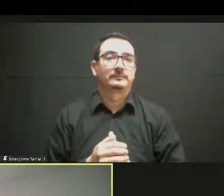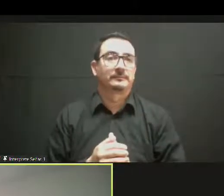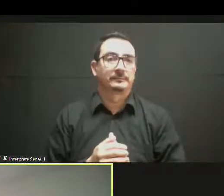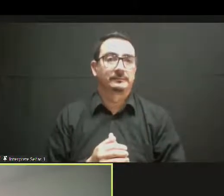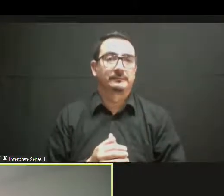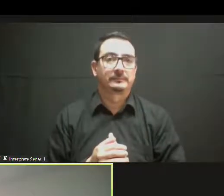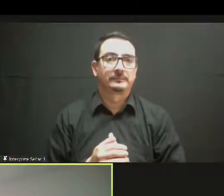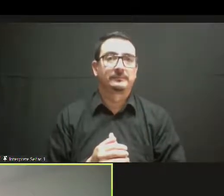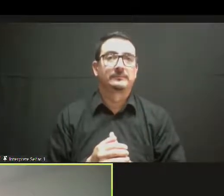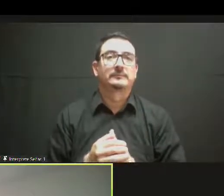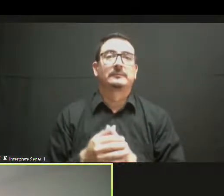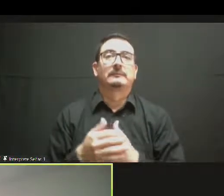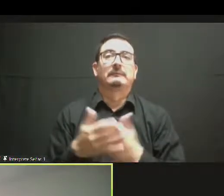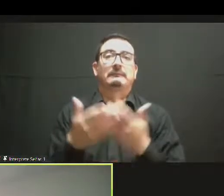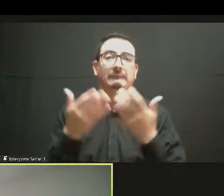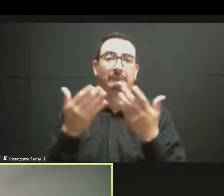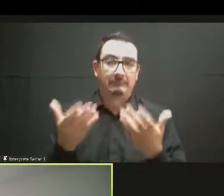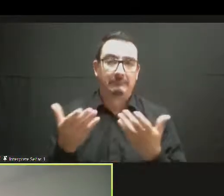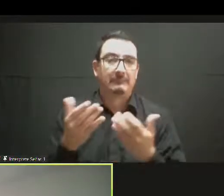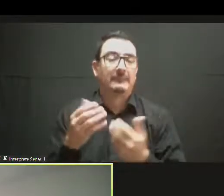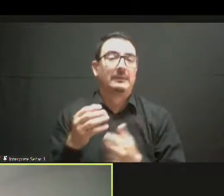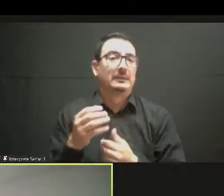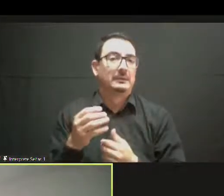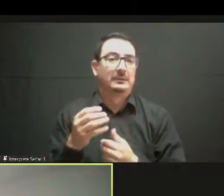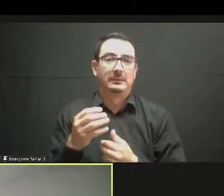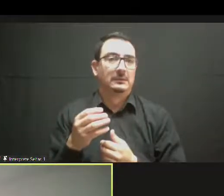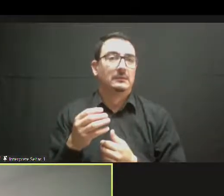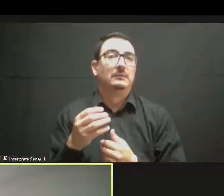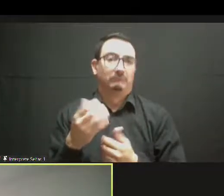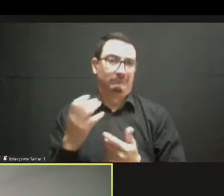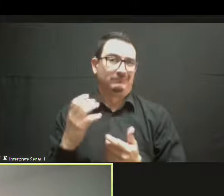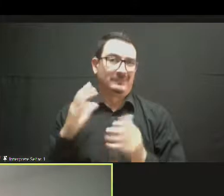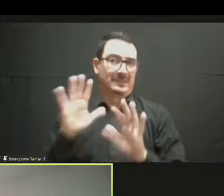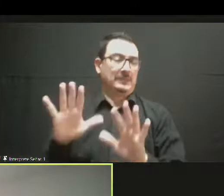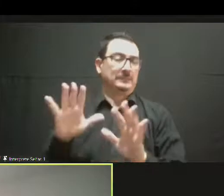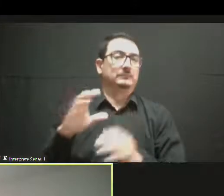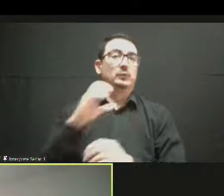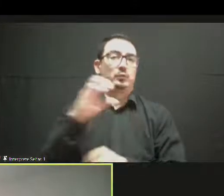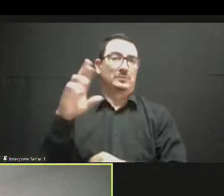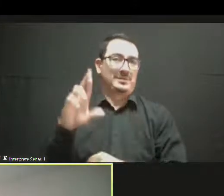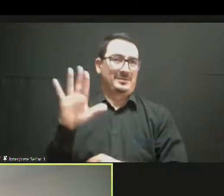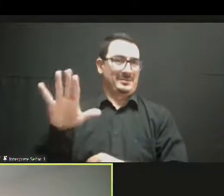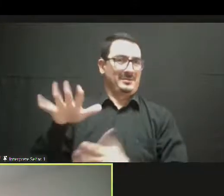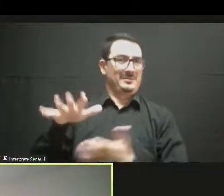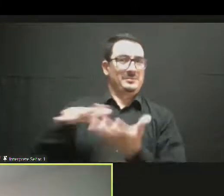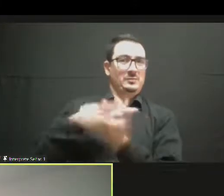yes, the pandemic will put us somewhere very different that we planned